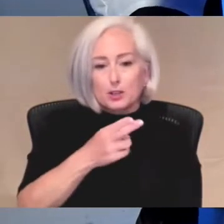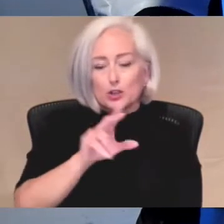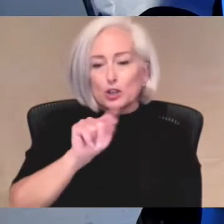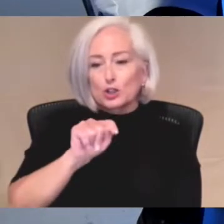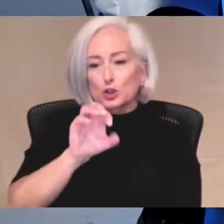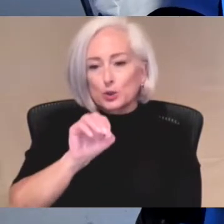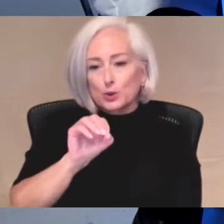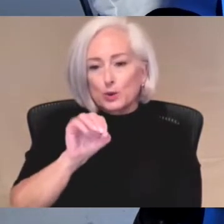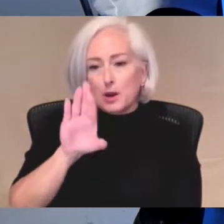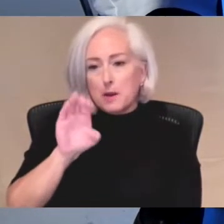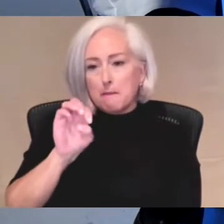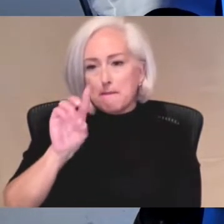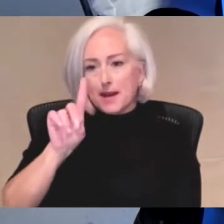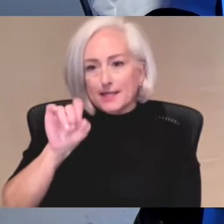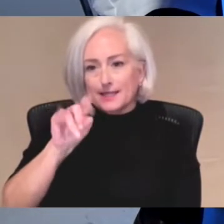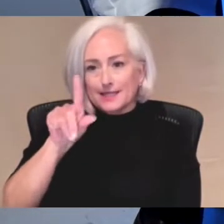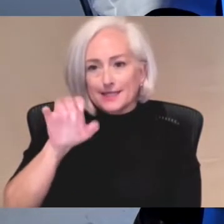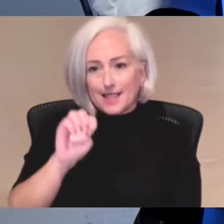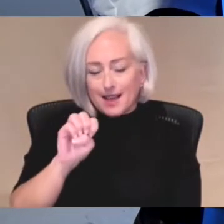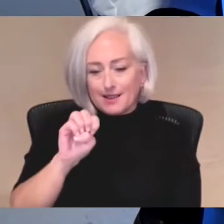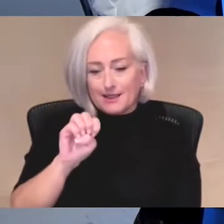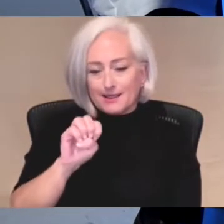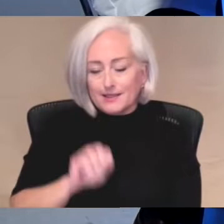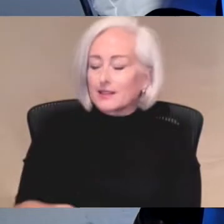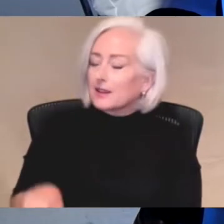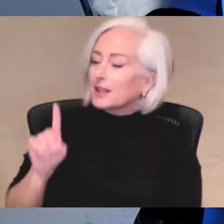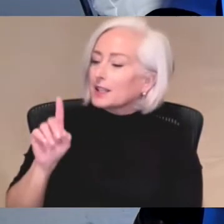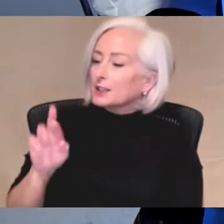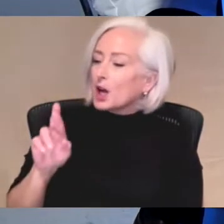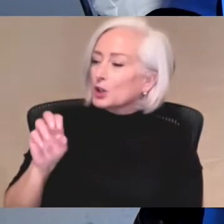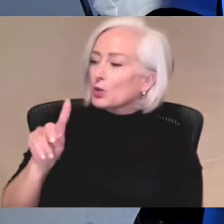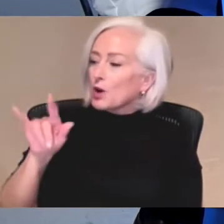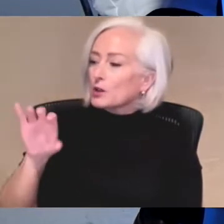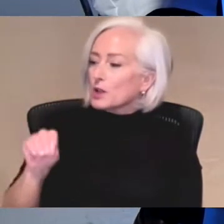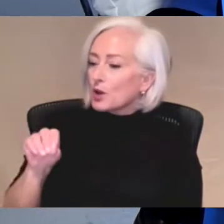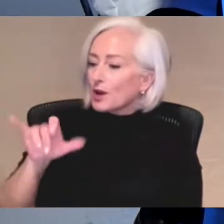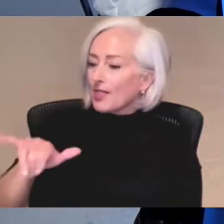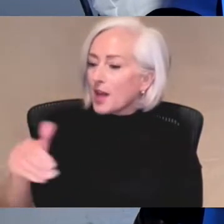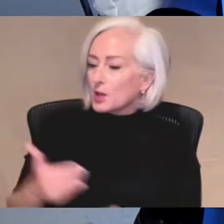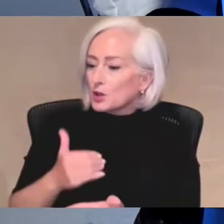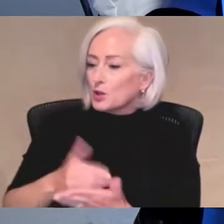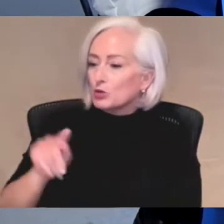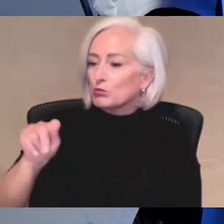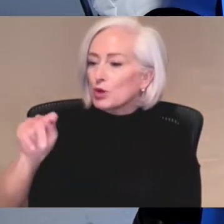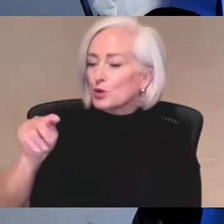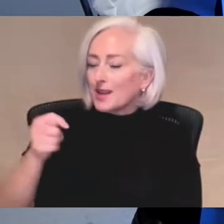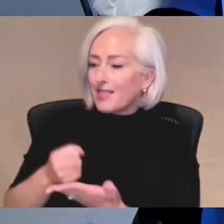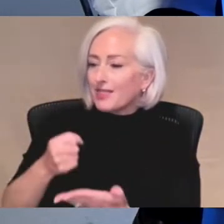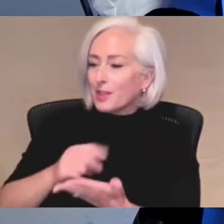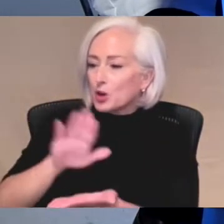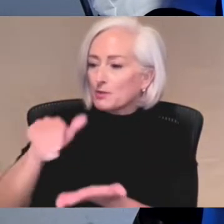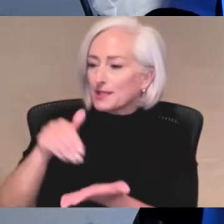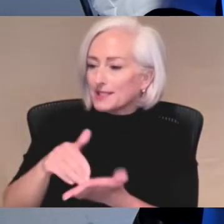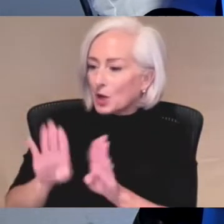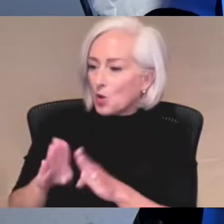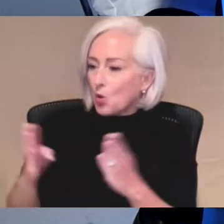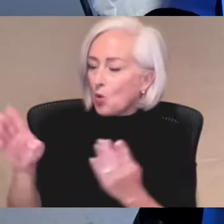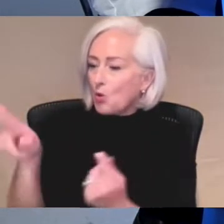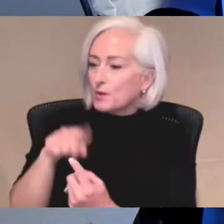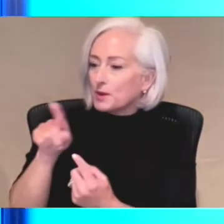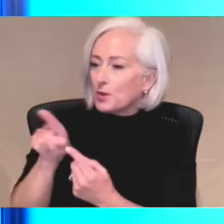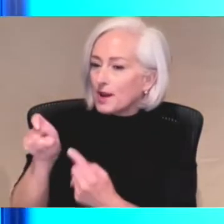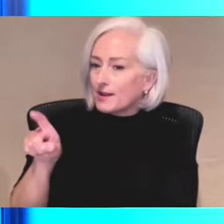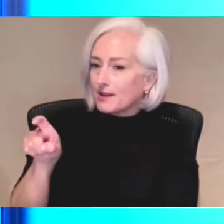exactly when will the new Proton Center at KU be open? So the center will open on May